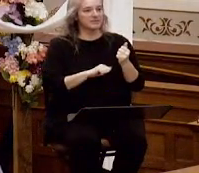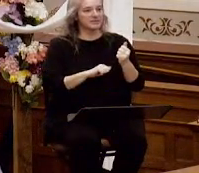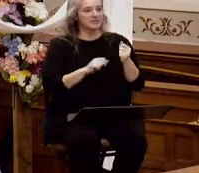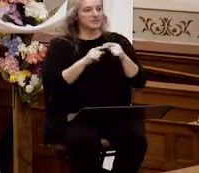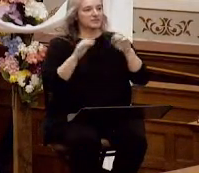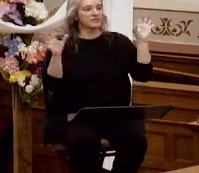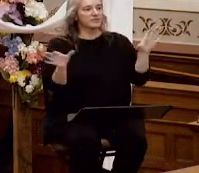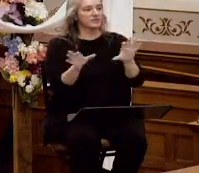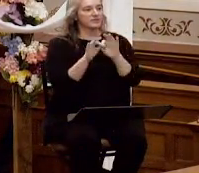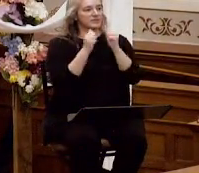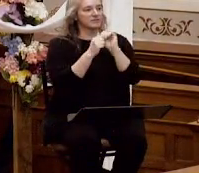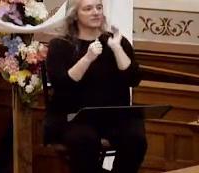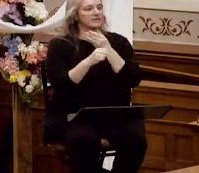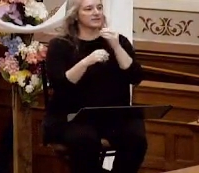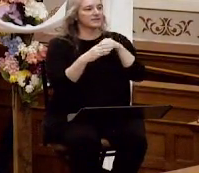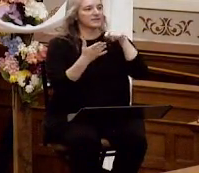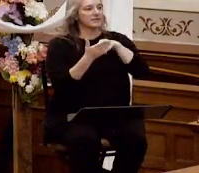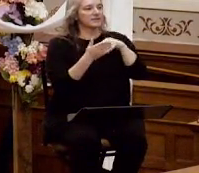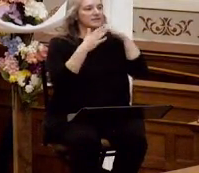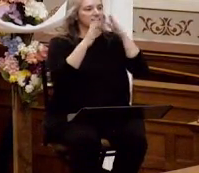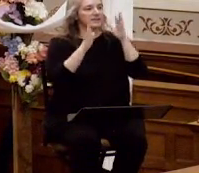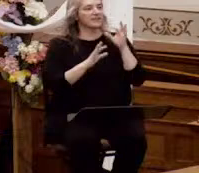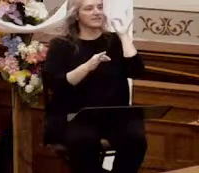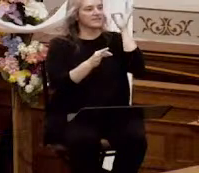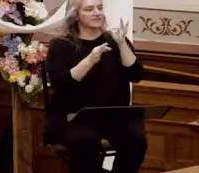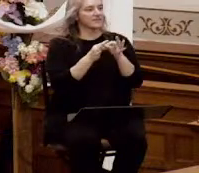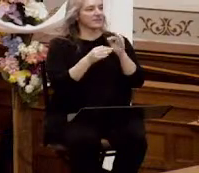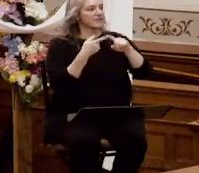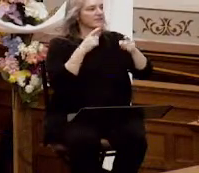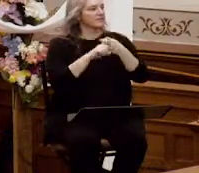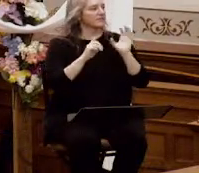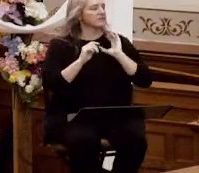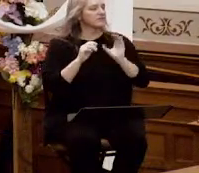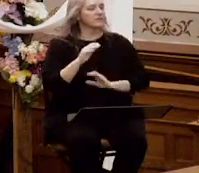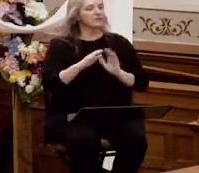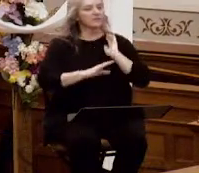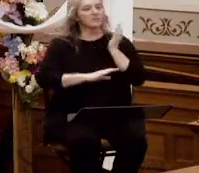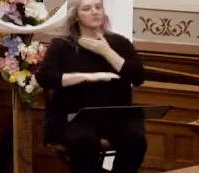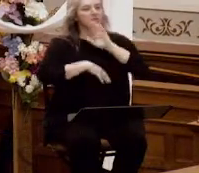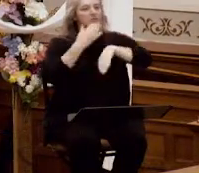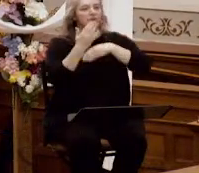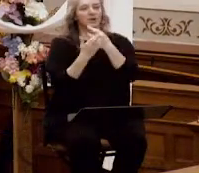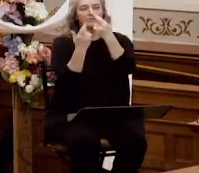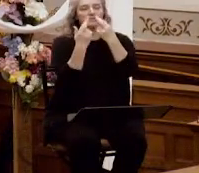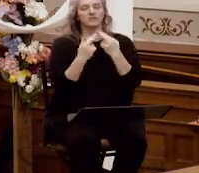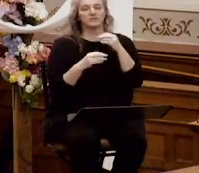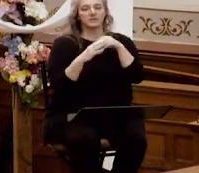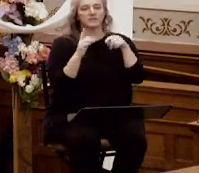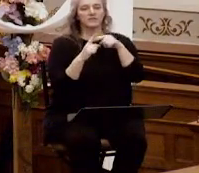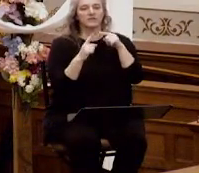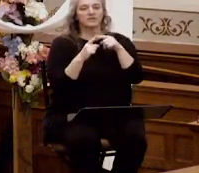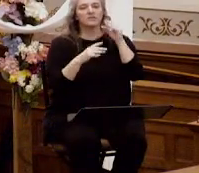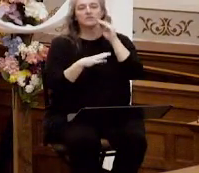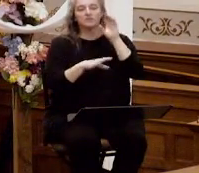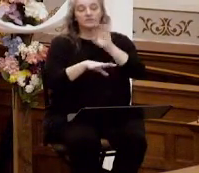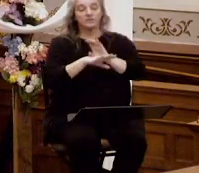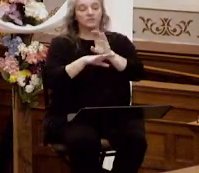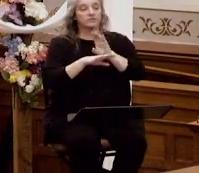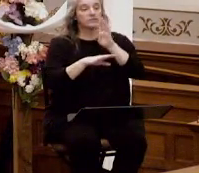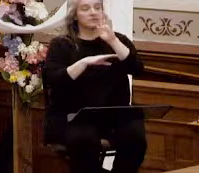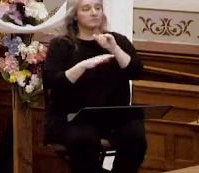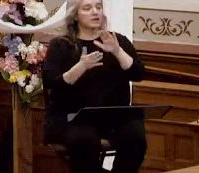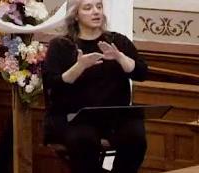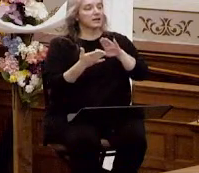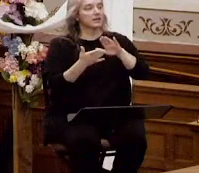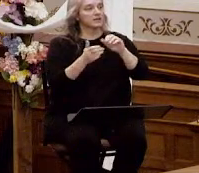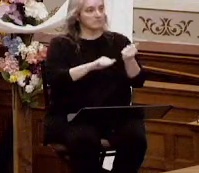faith. Friends in Christ, we all are received into the church through the sacrament of baptism.